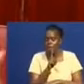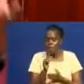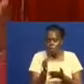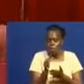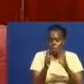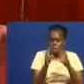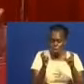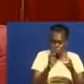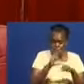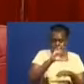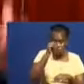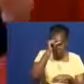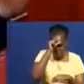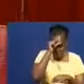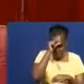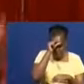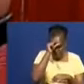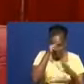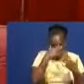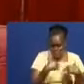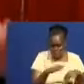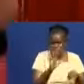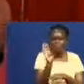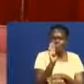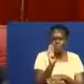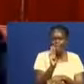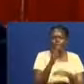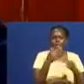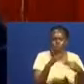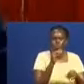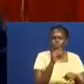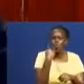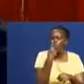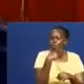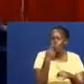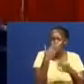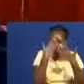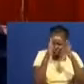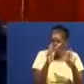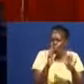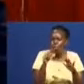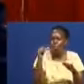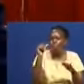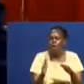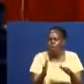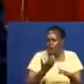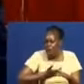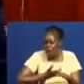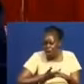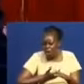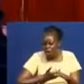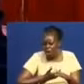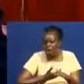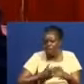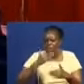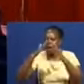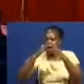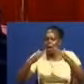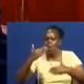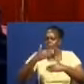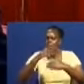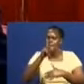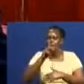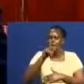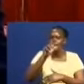raising issues about county governments losing billions. I mean, who doesn't know how many governors own apartments and houses